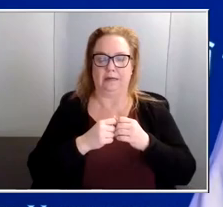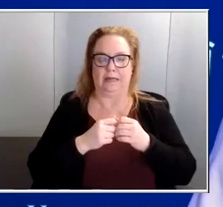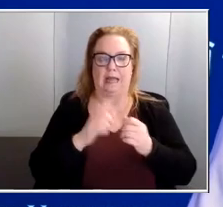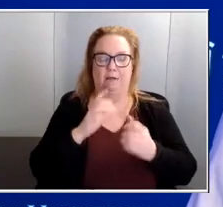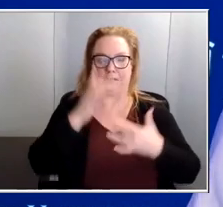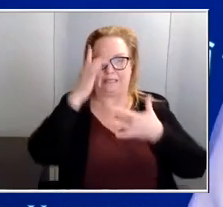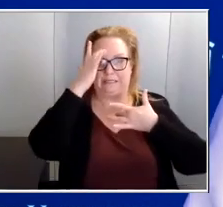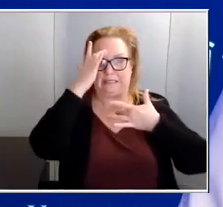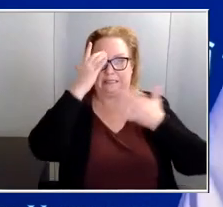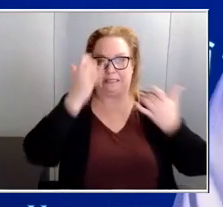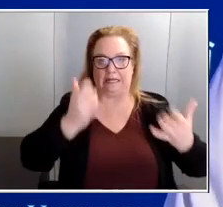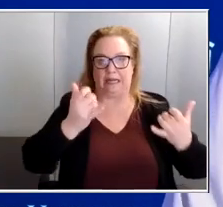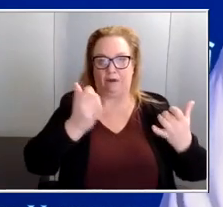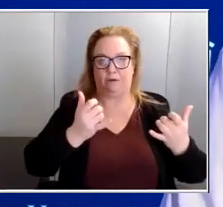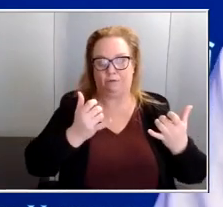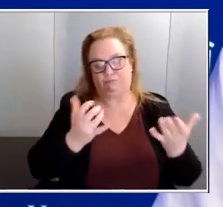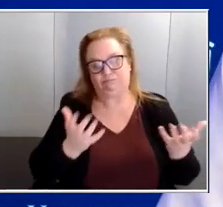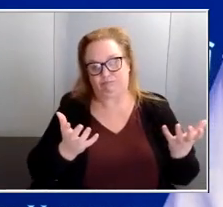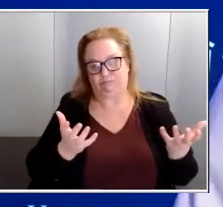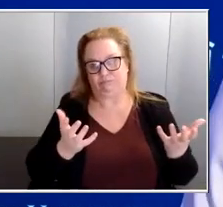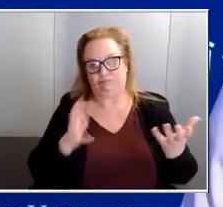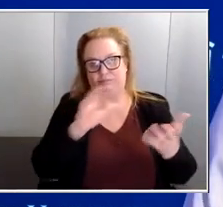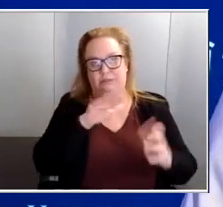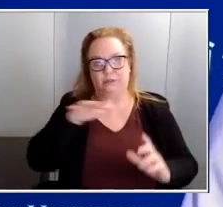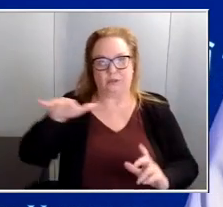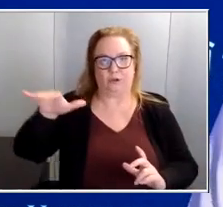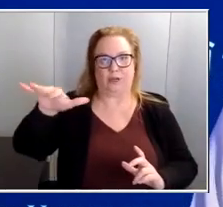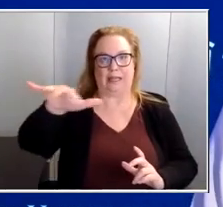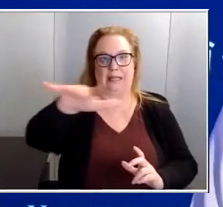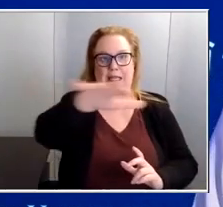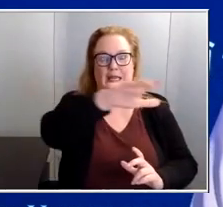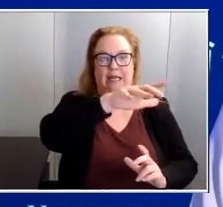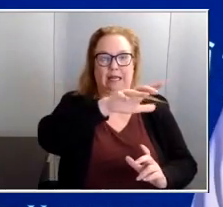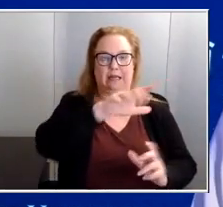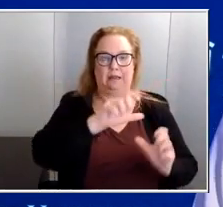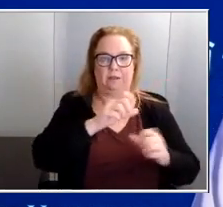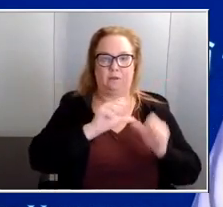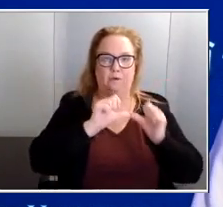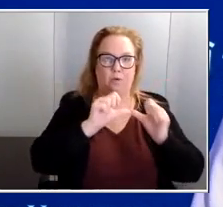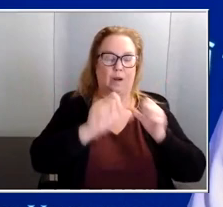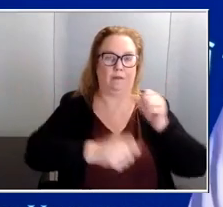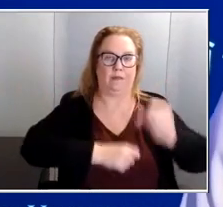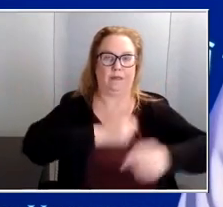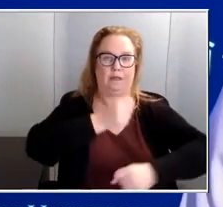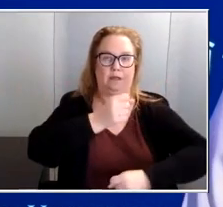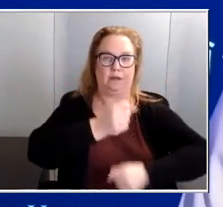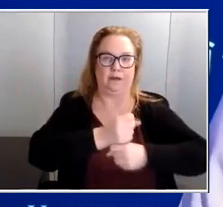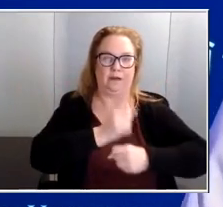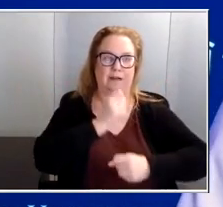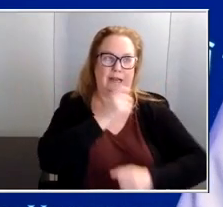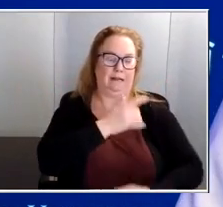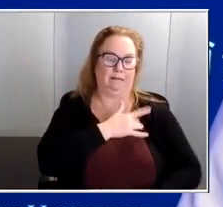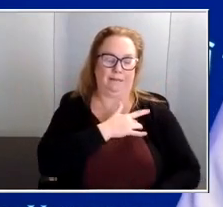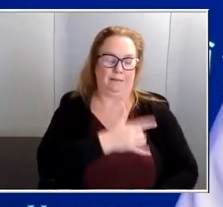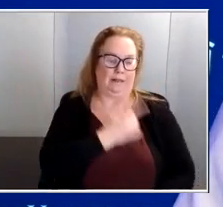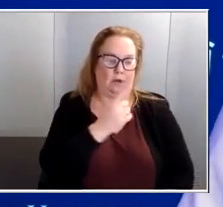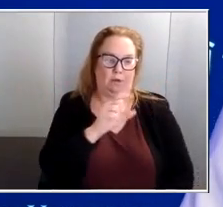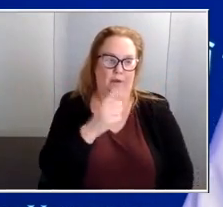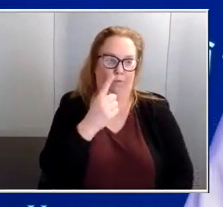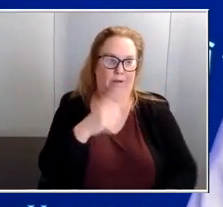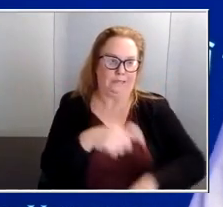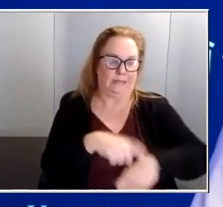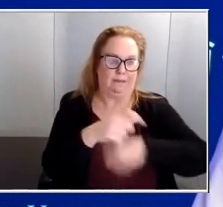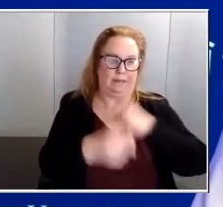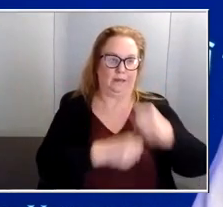disease is now going to be probably circulating, as we have seen throughout the year, not necessarily in a season, but there could be some